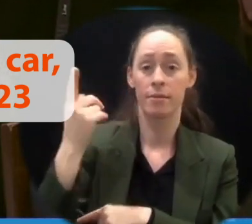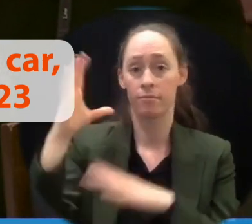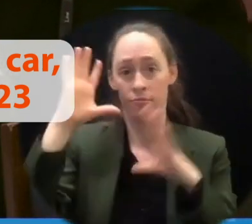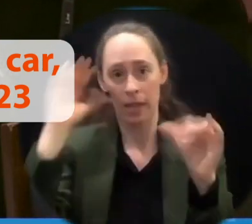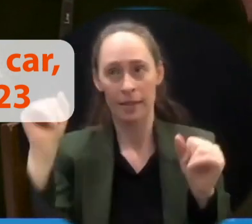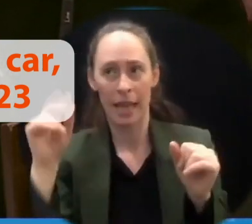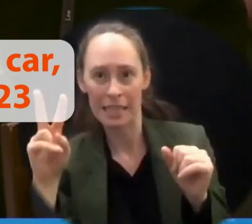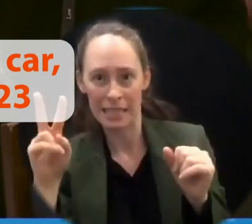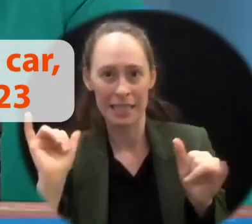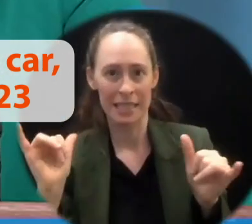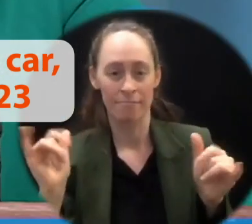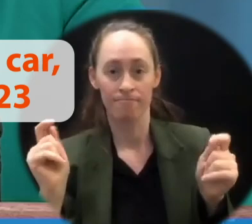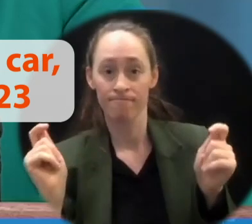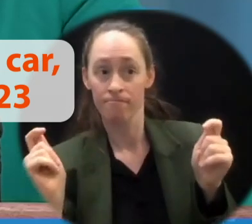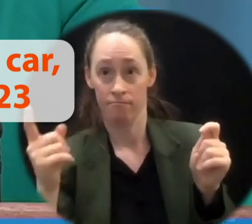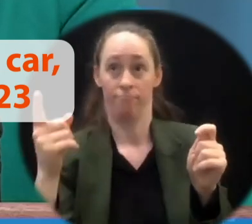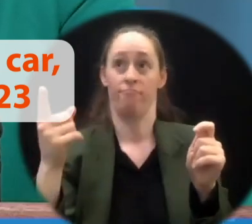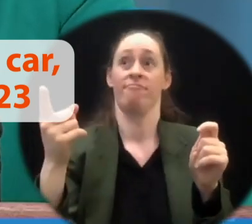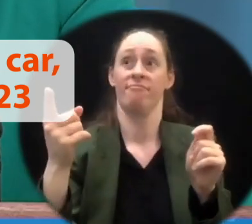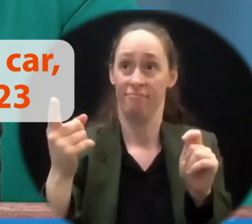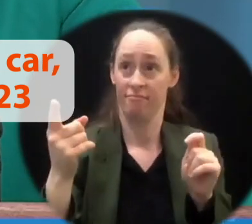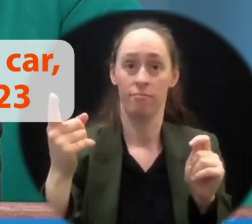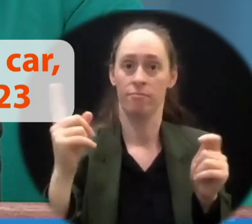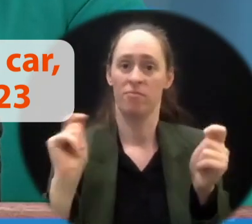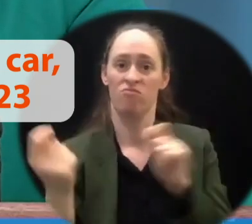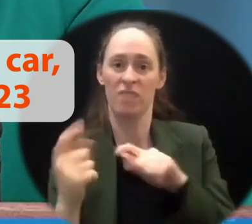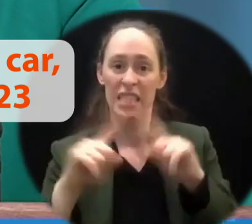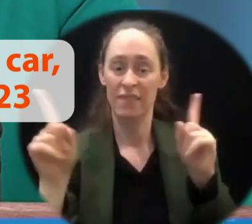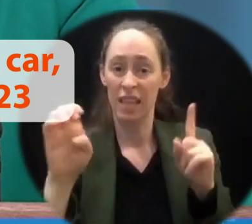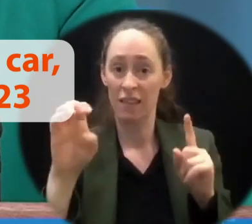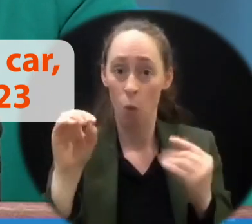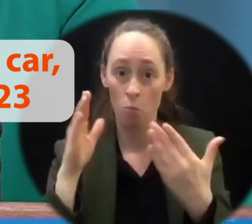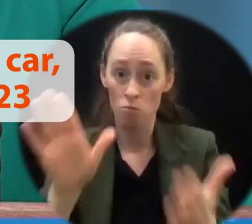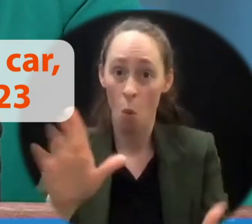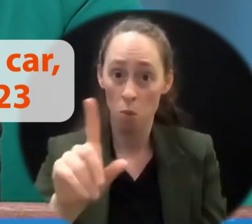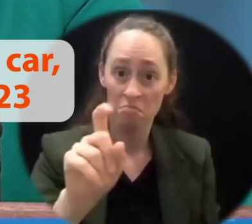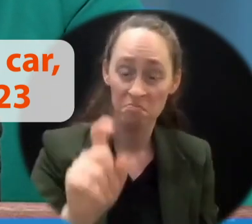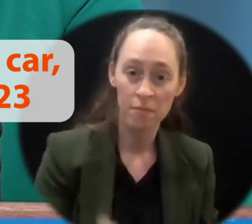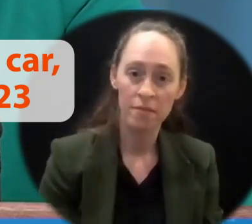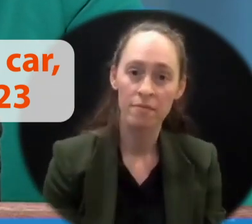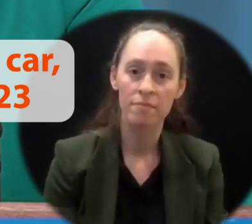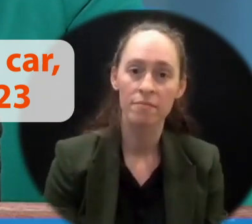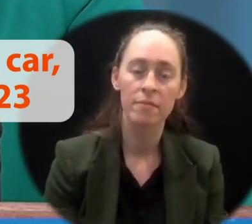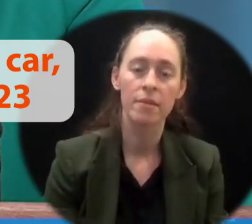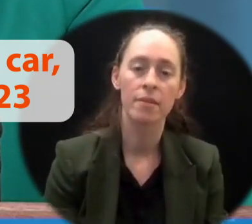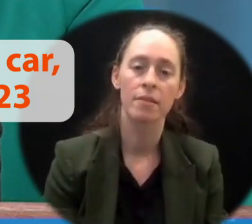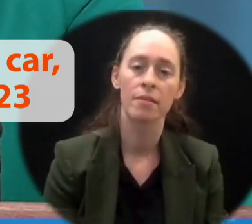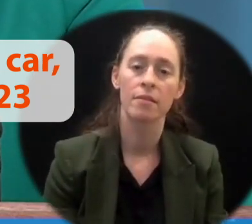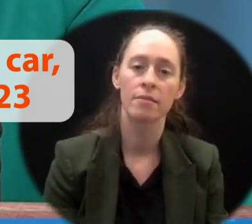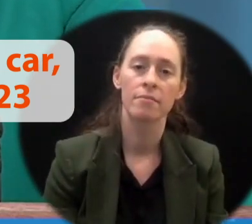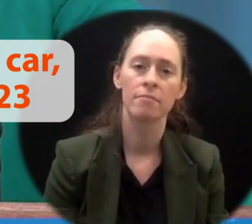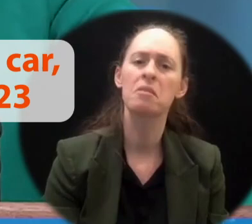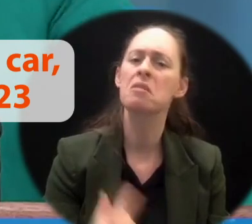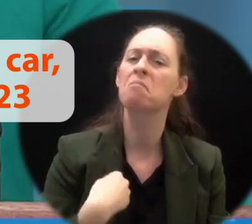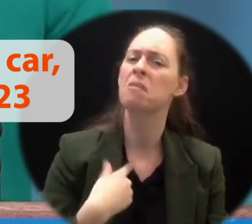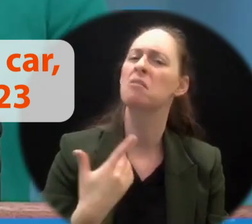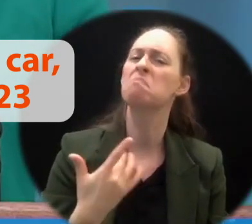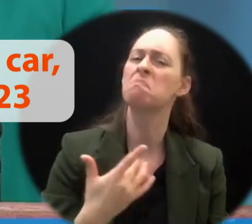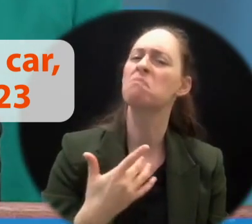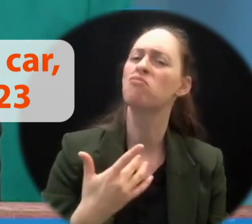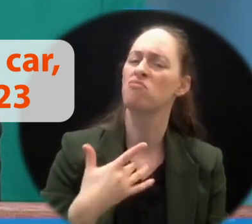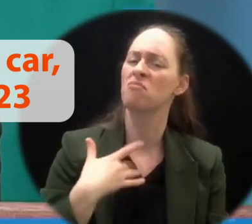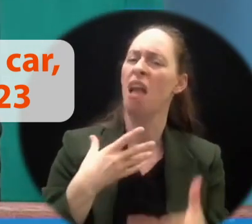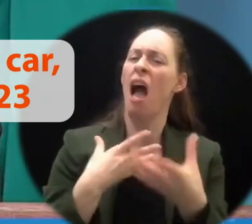other issues. So look, I'll just speak to this more broadly. And look, we're confident in our